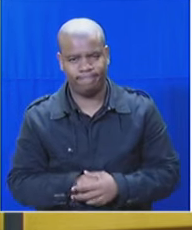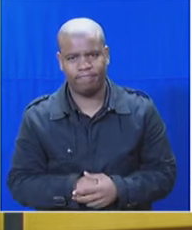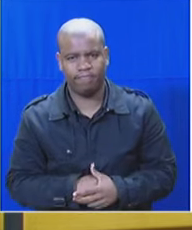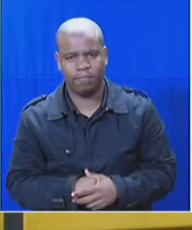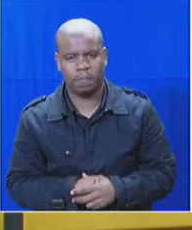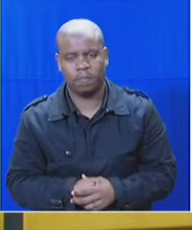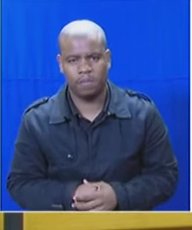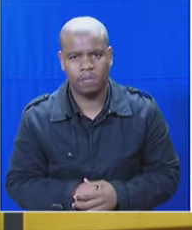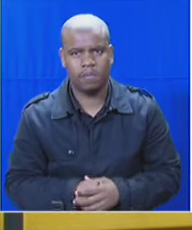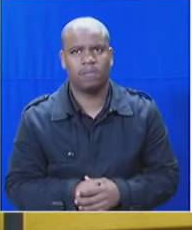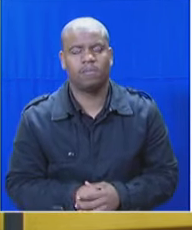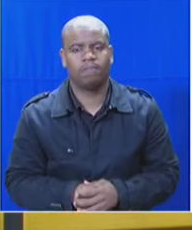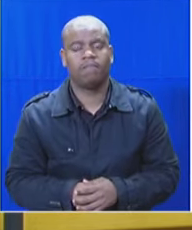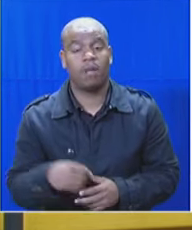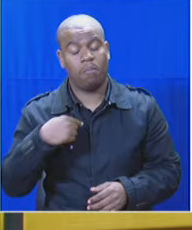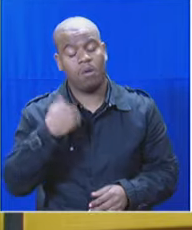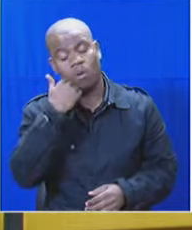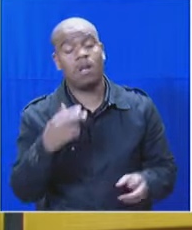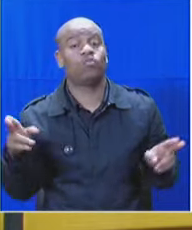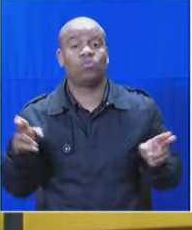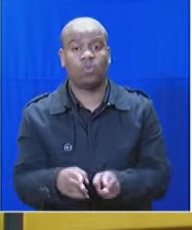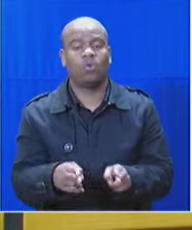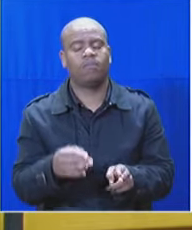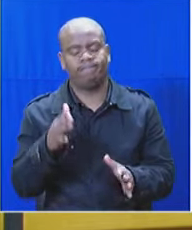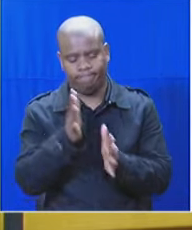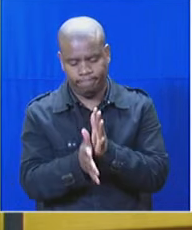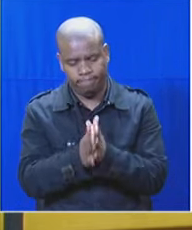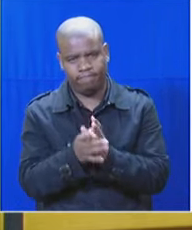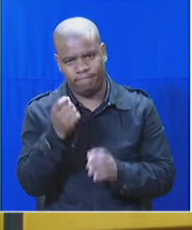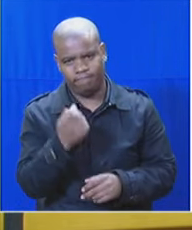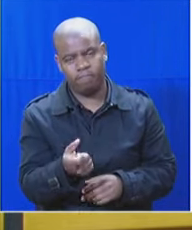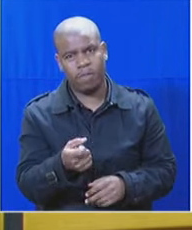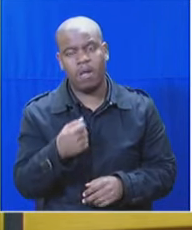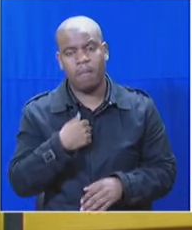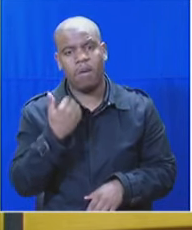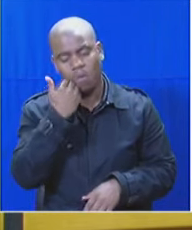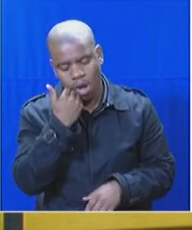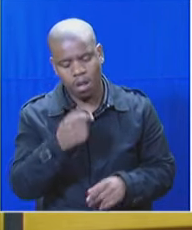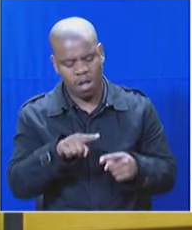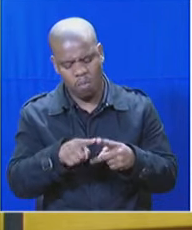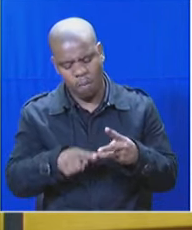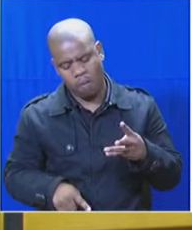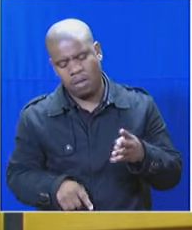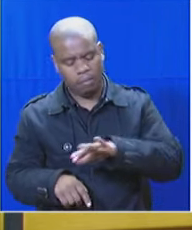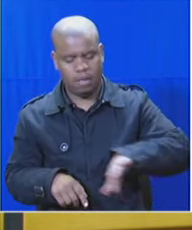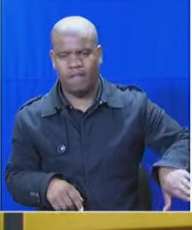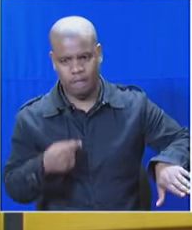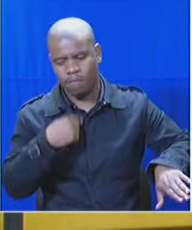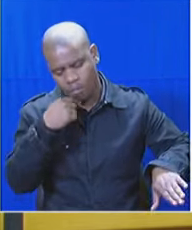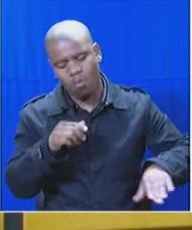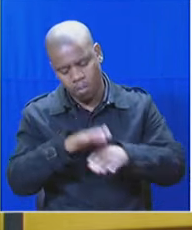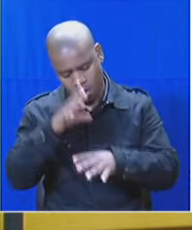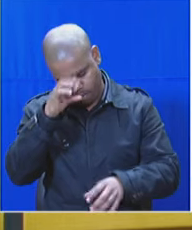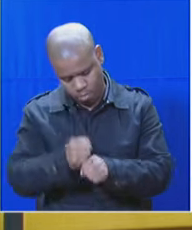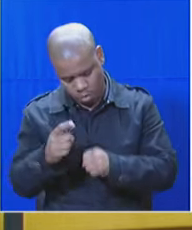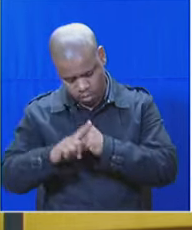In short, Madam House Chair, in conclusion, I'll skip all the other points. There will be time for that. Conclusion, with